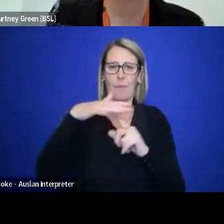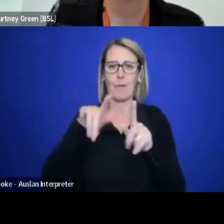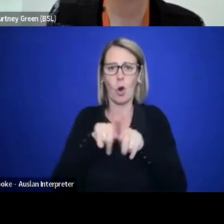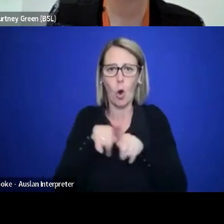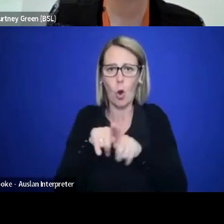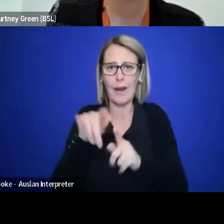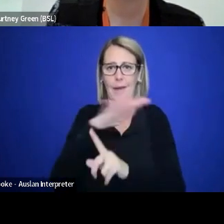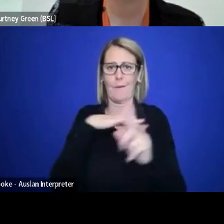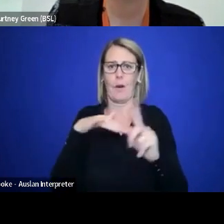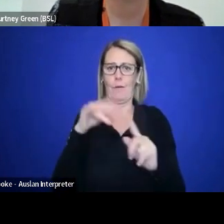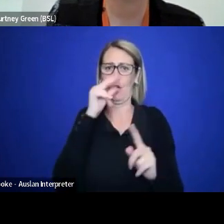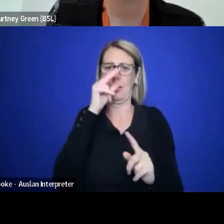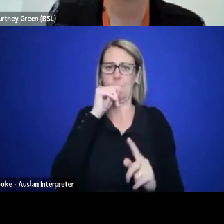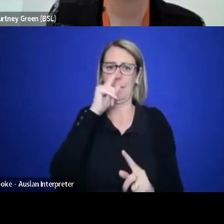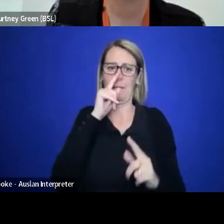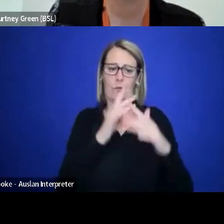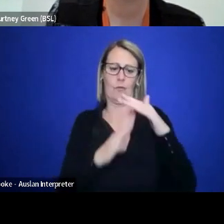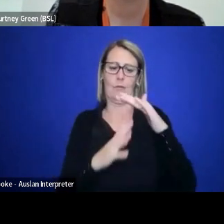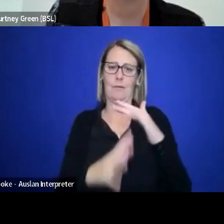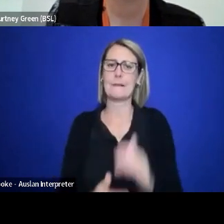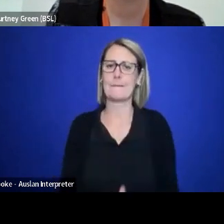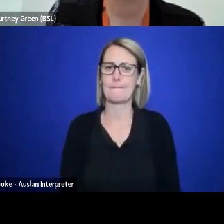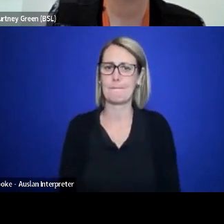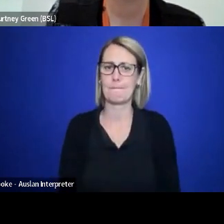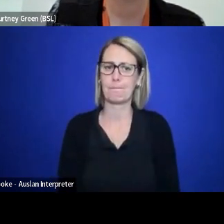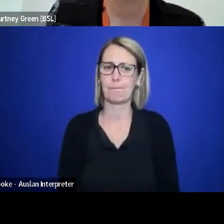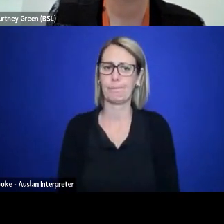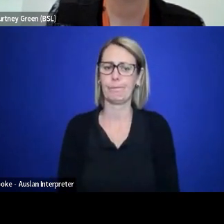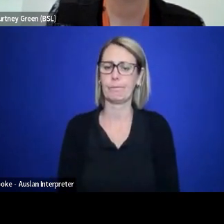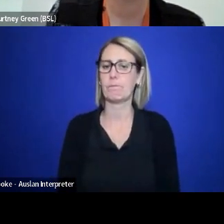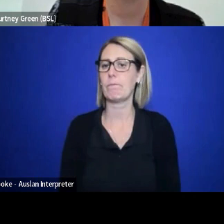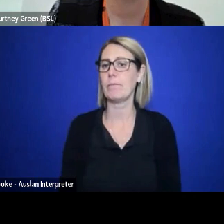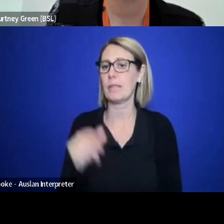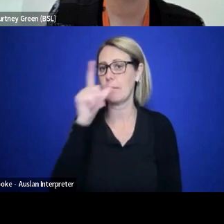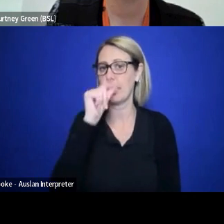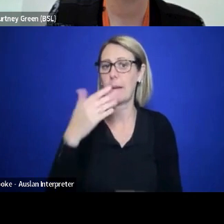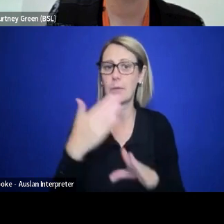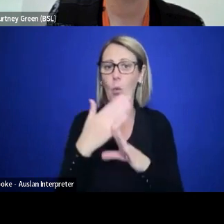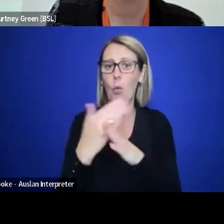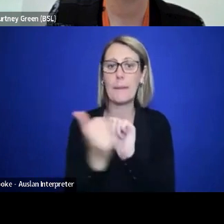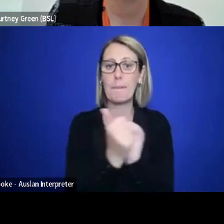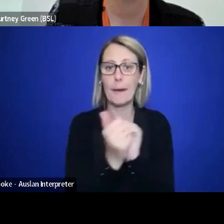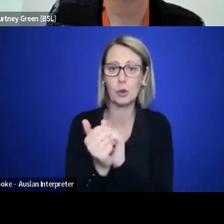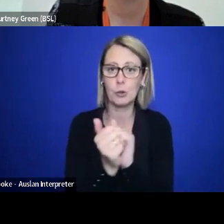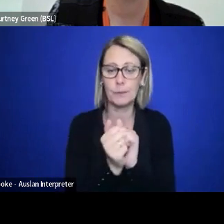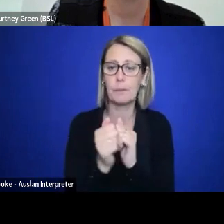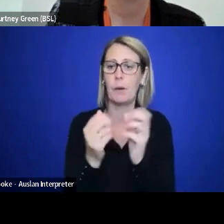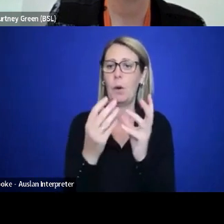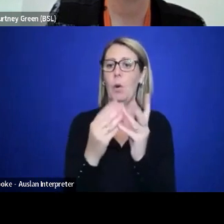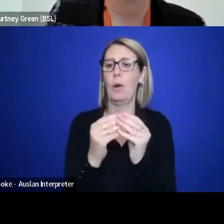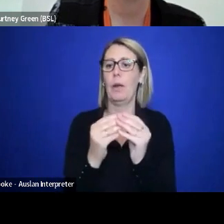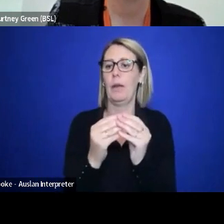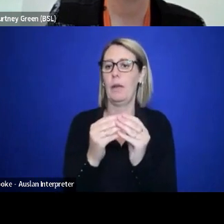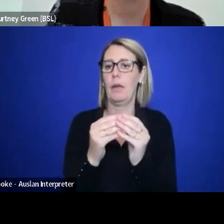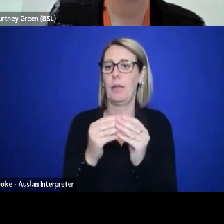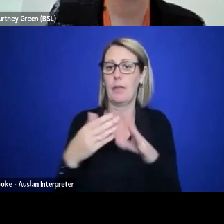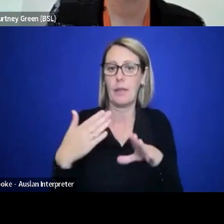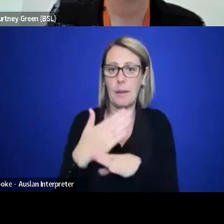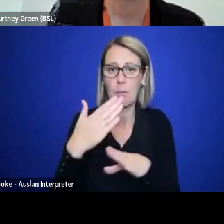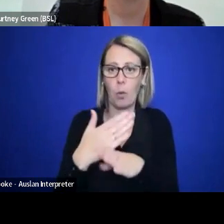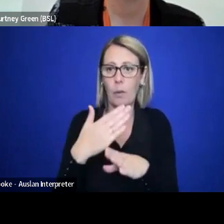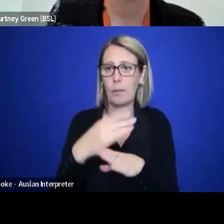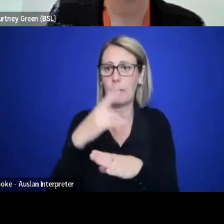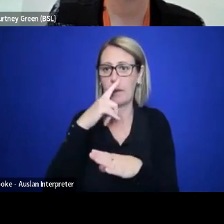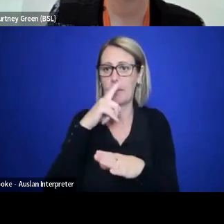young people with refugee backgrounds, where they've been able to work in partnership with employers such